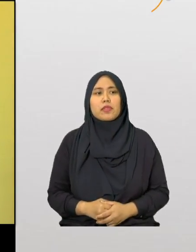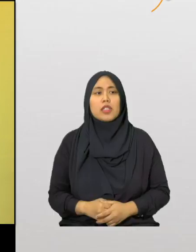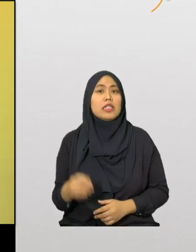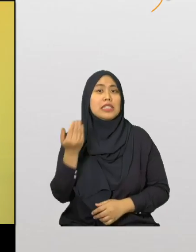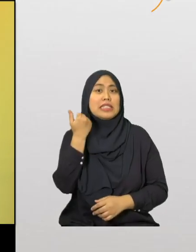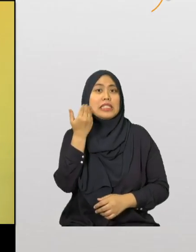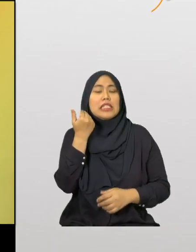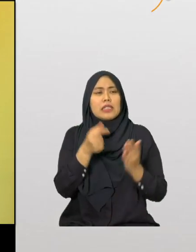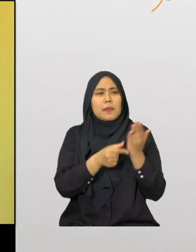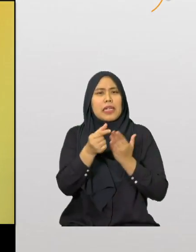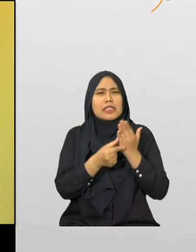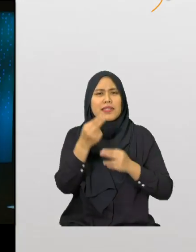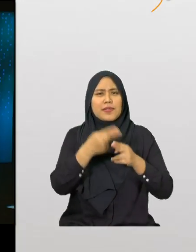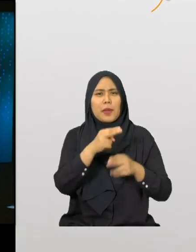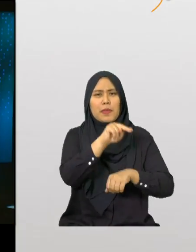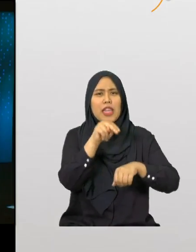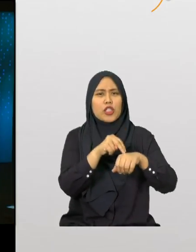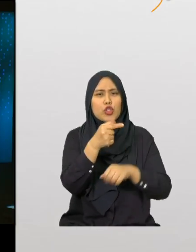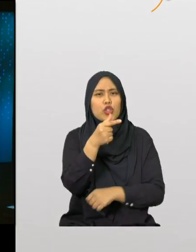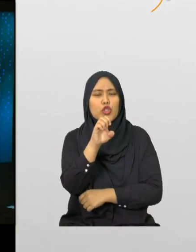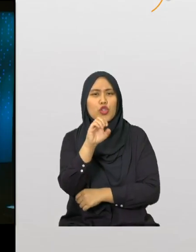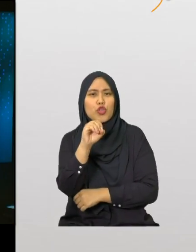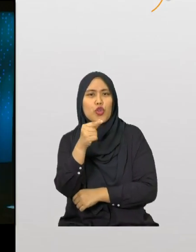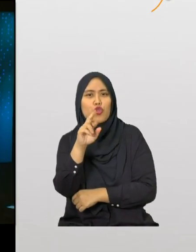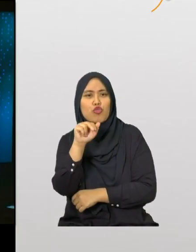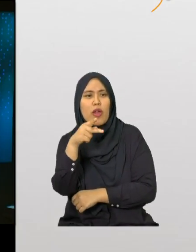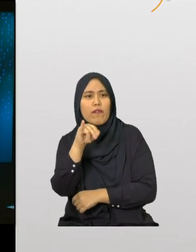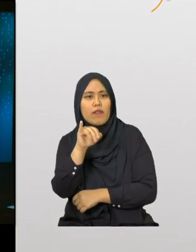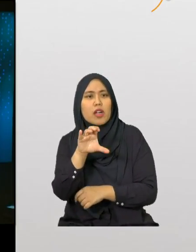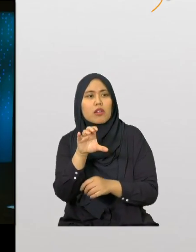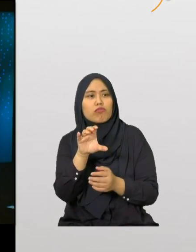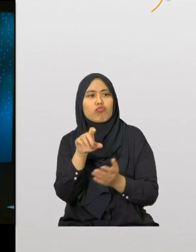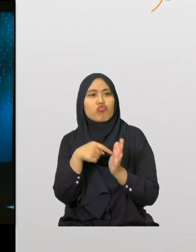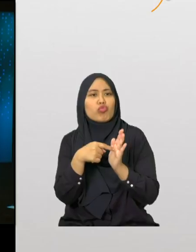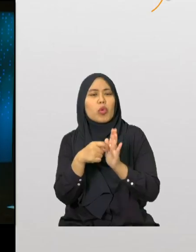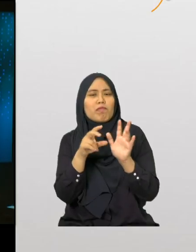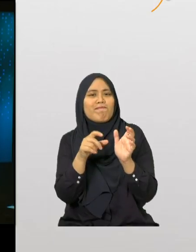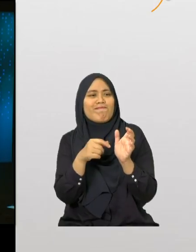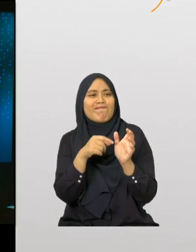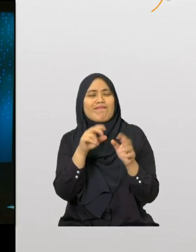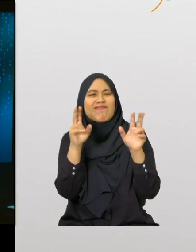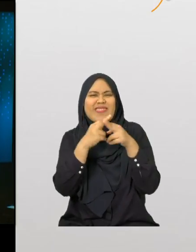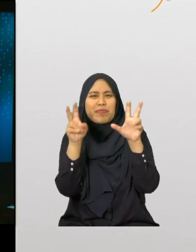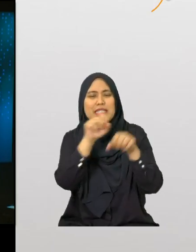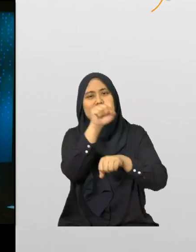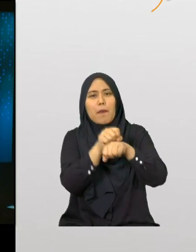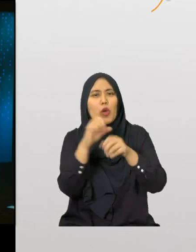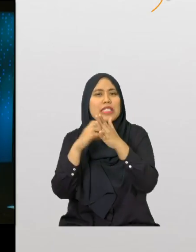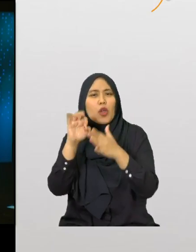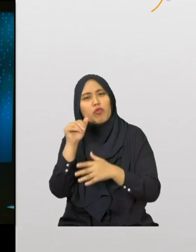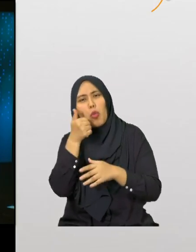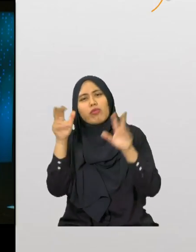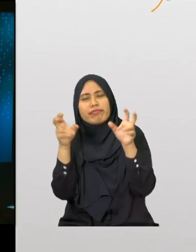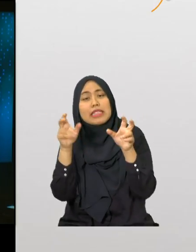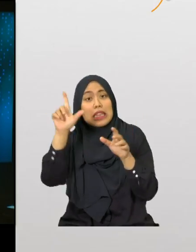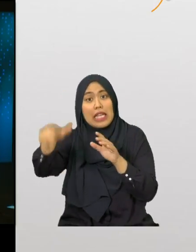Recently, the National Geographic magazine published a special issue on Singapore, City of Tomorrow. You can pick up a copy later